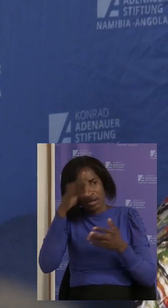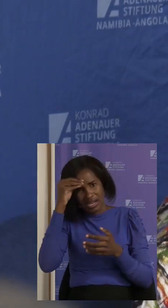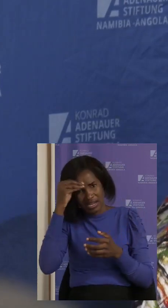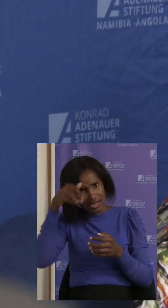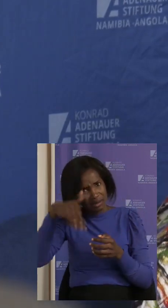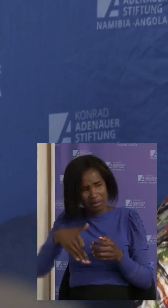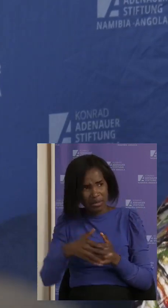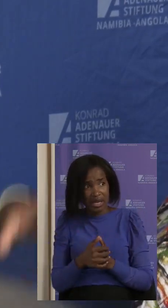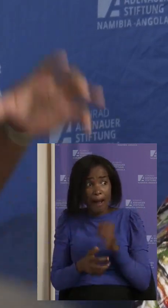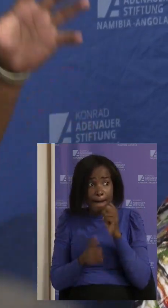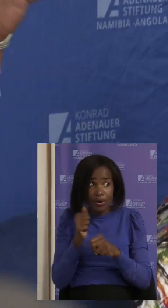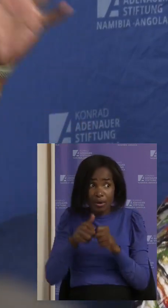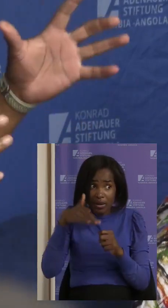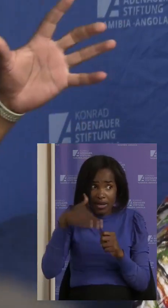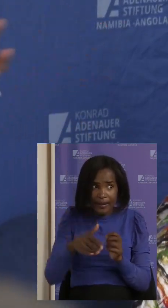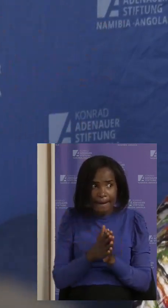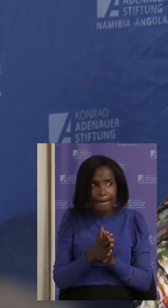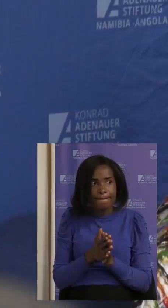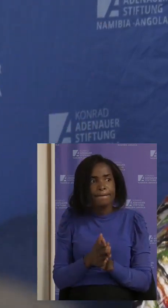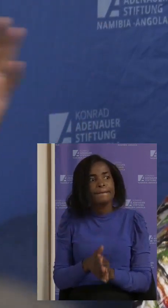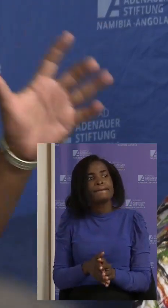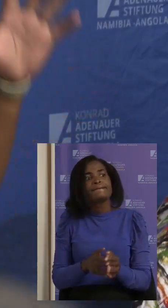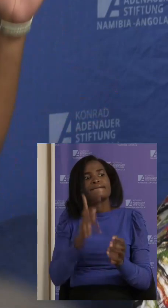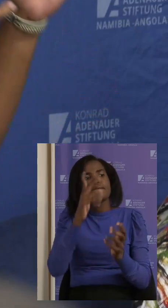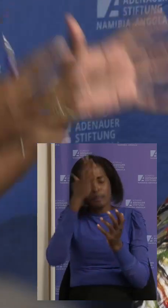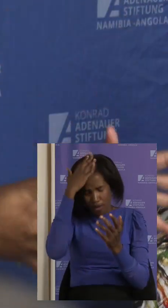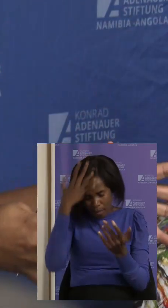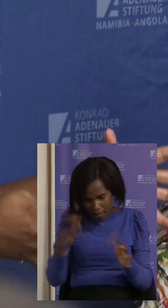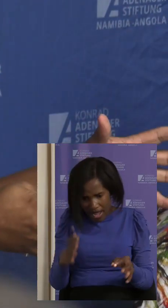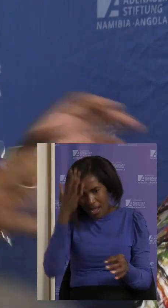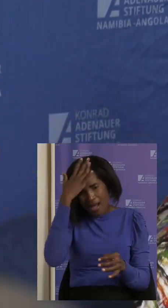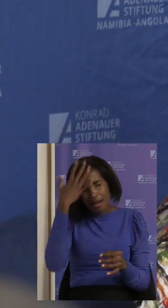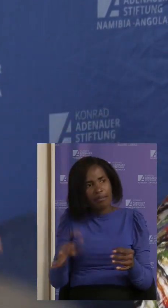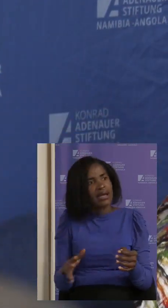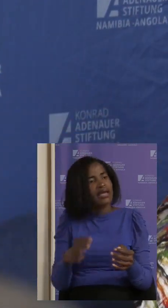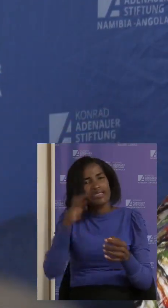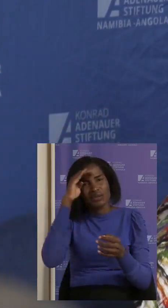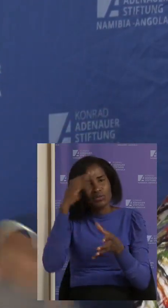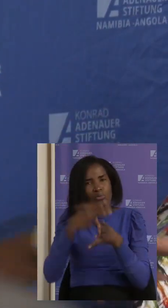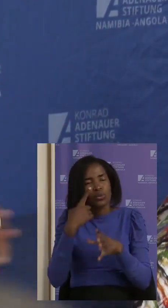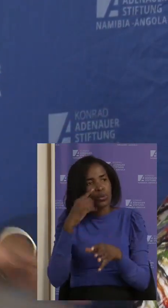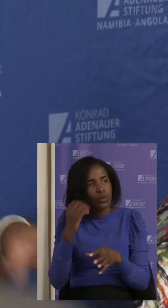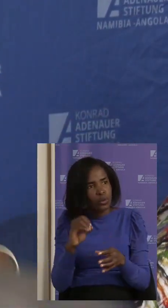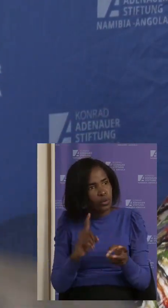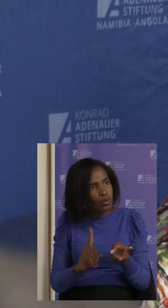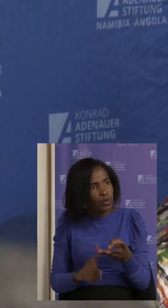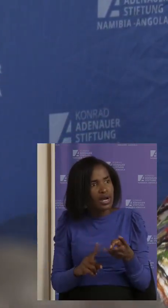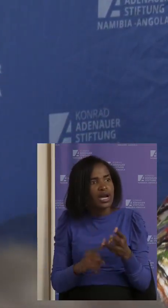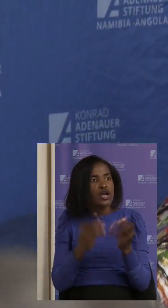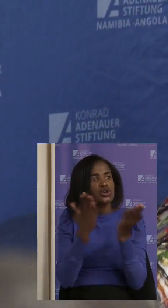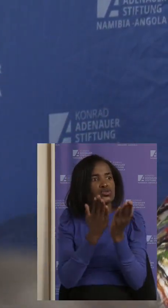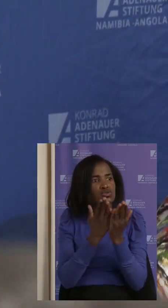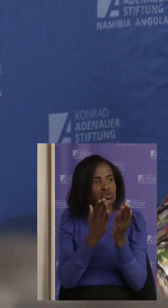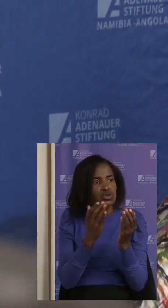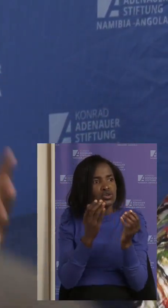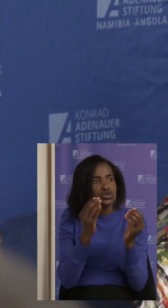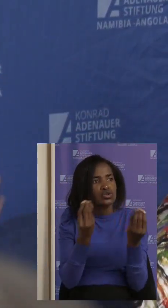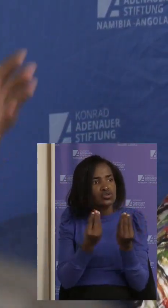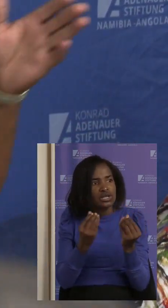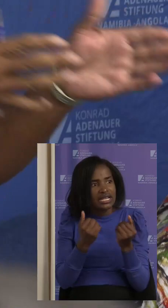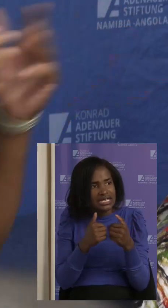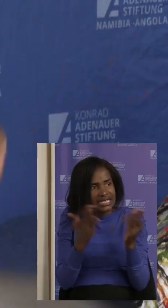that we have, that's why we have a backlog of those that are graduating, go and sit there, backlog that are falling out in the system, backlog